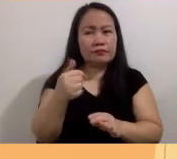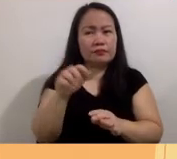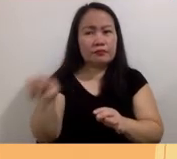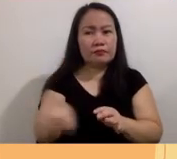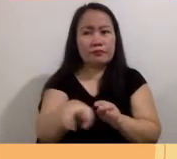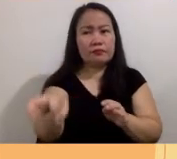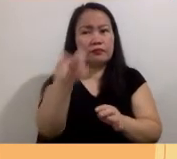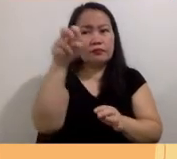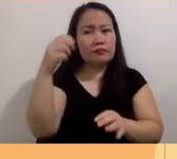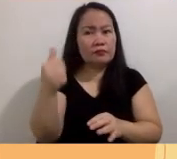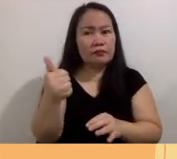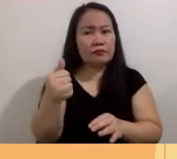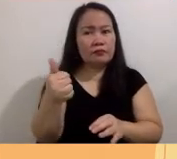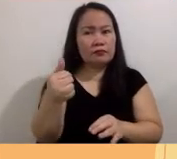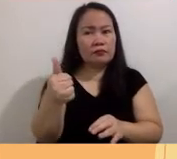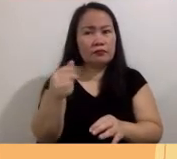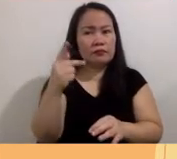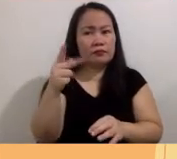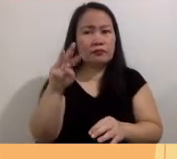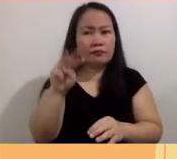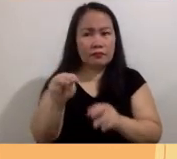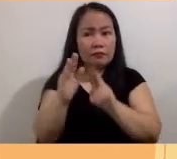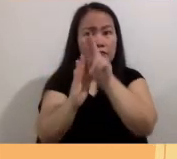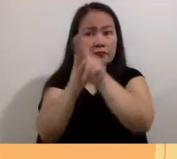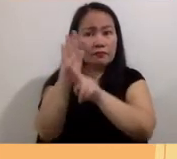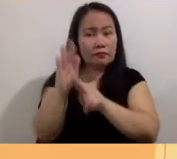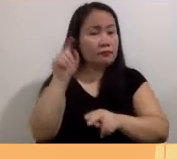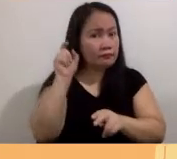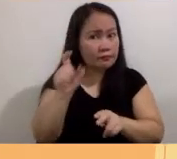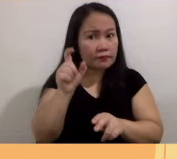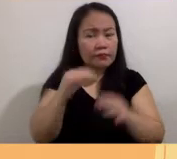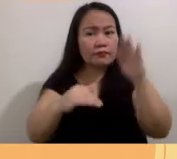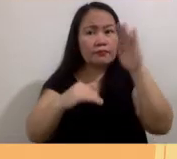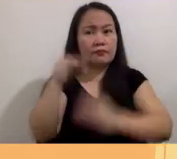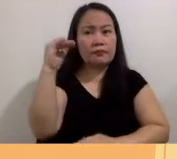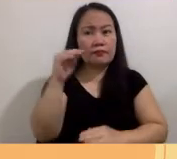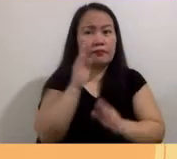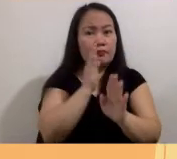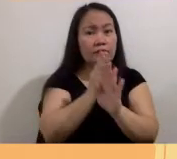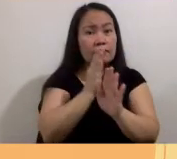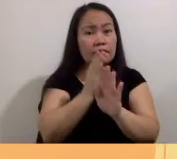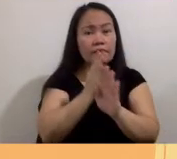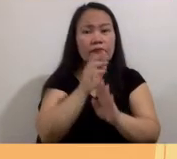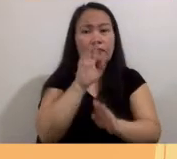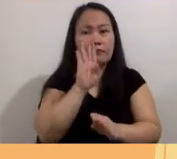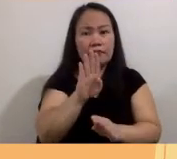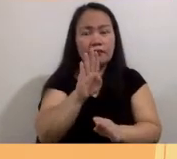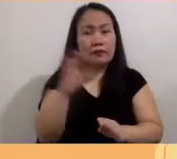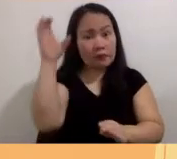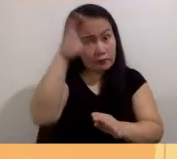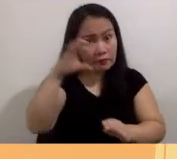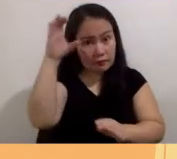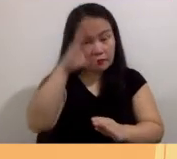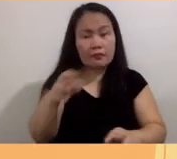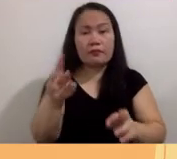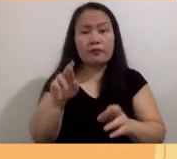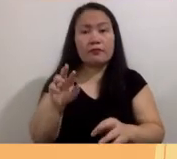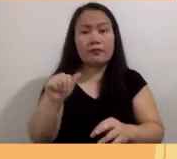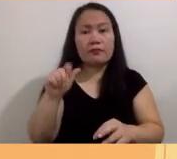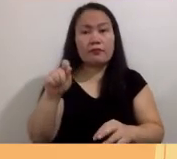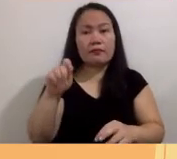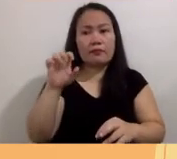per hour faster than bus B. So, we're going to look for the rate of each bus. So,